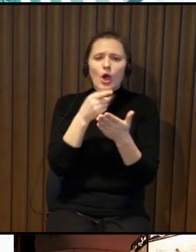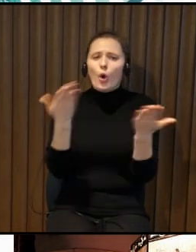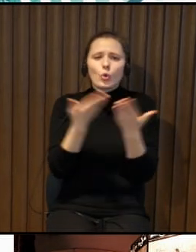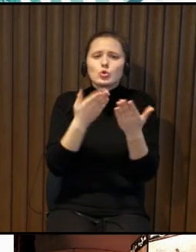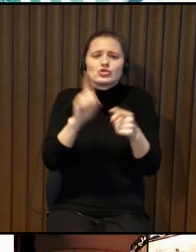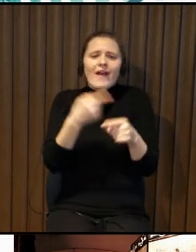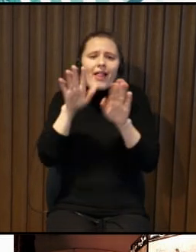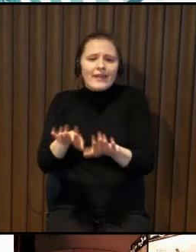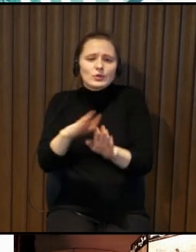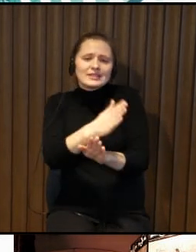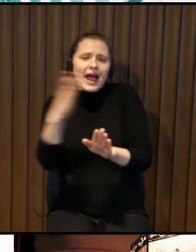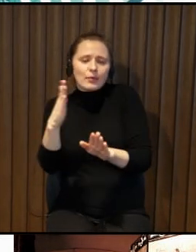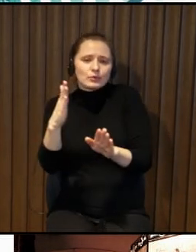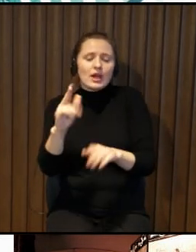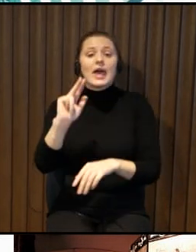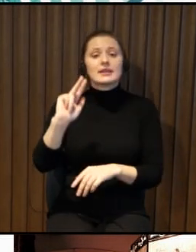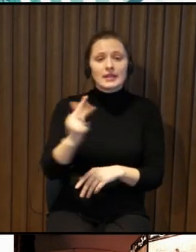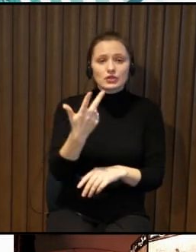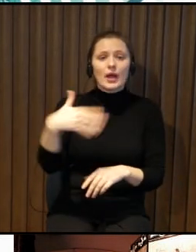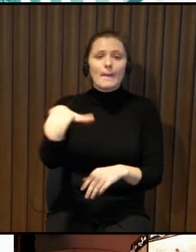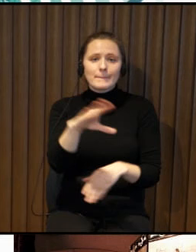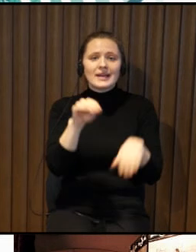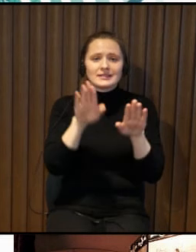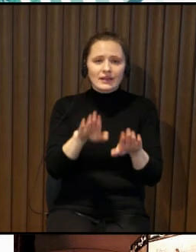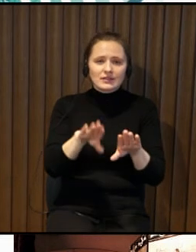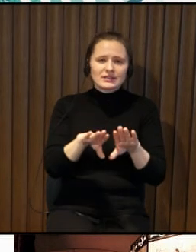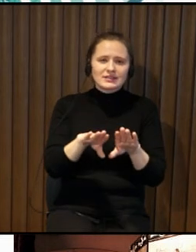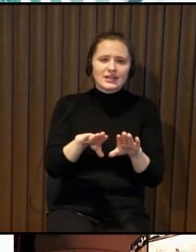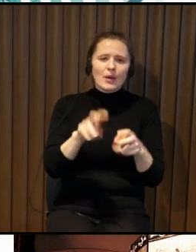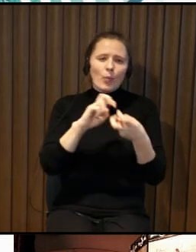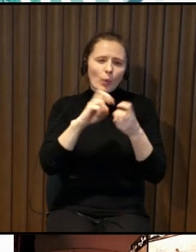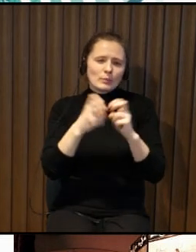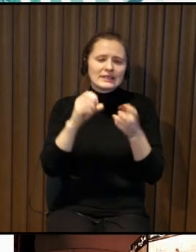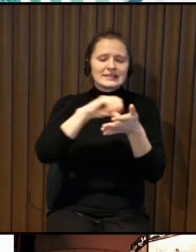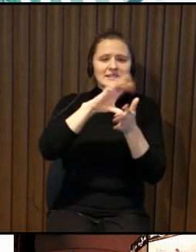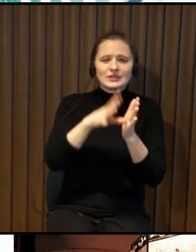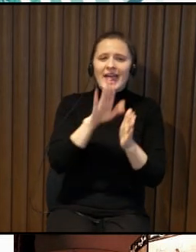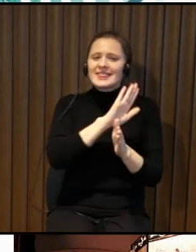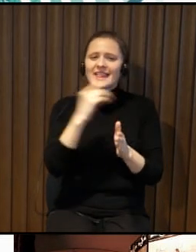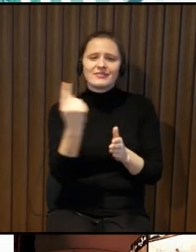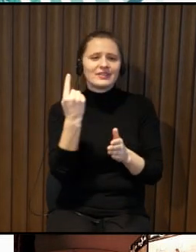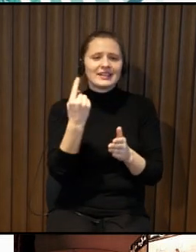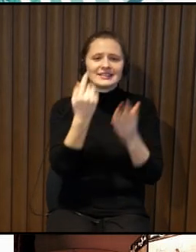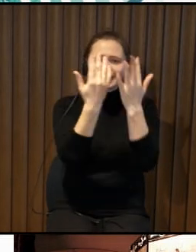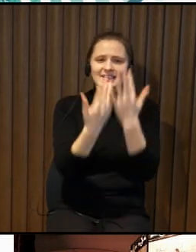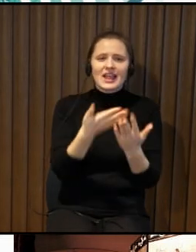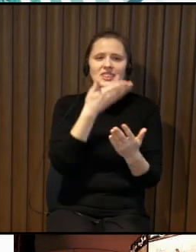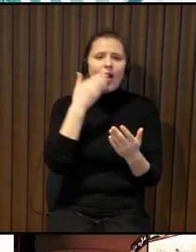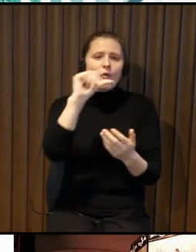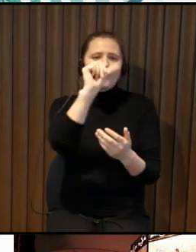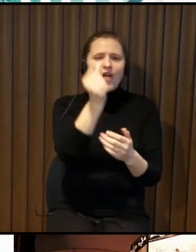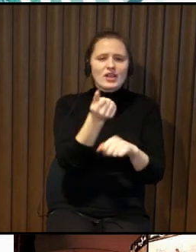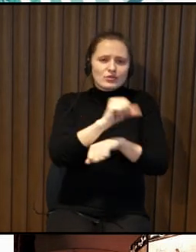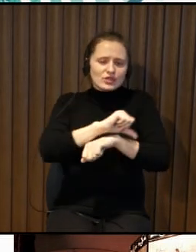complex adaptive system. No decision is made in isolation. We need to consider the nested and entangled